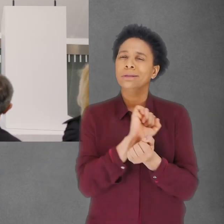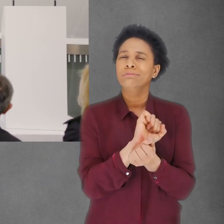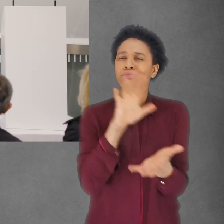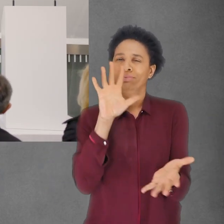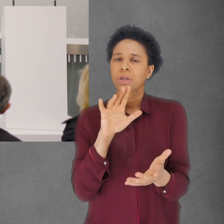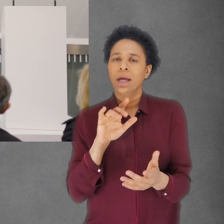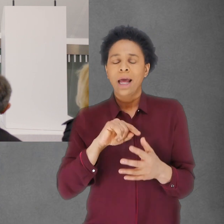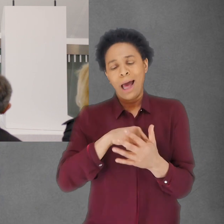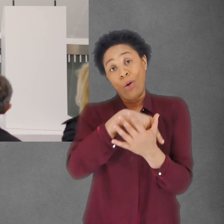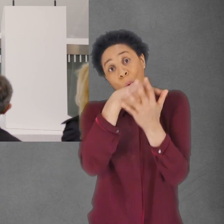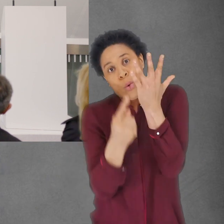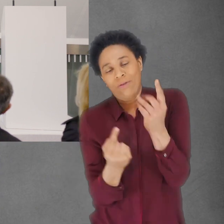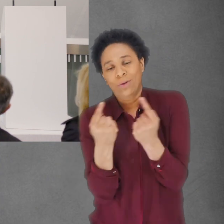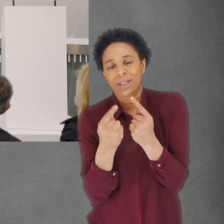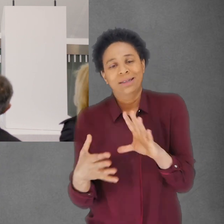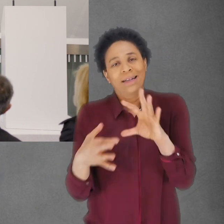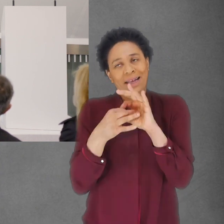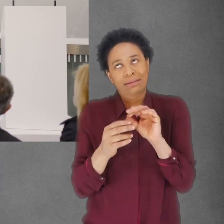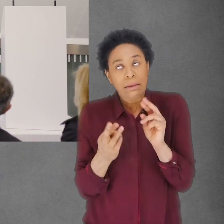sense.